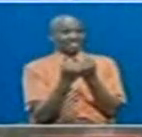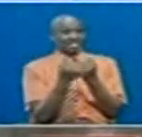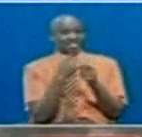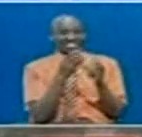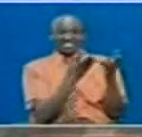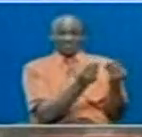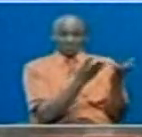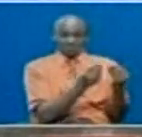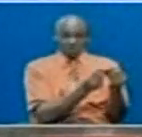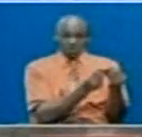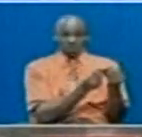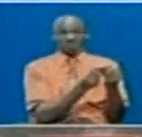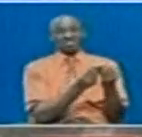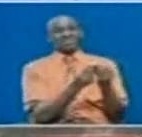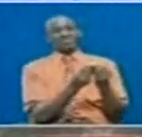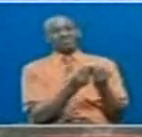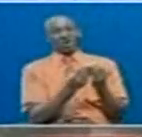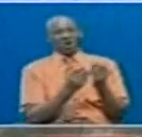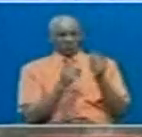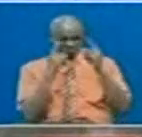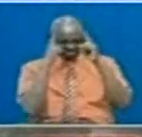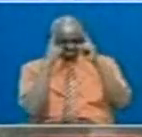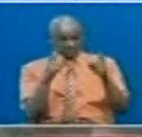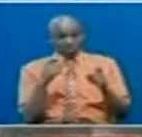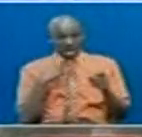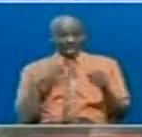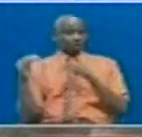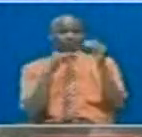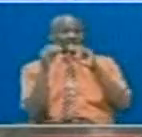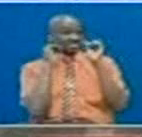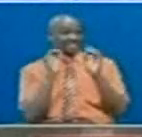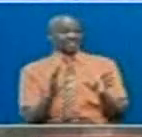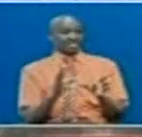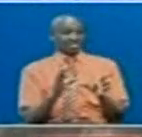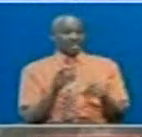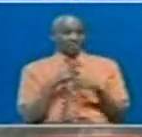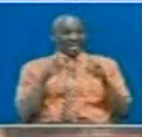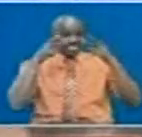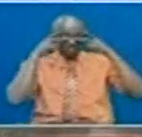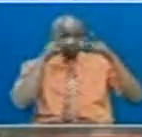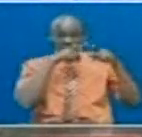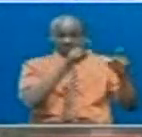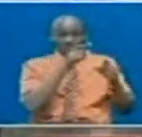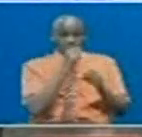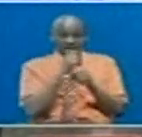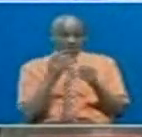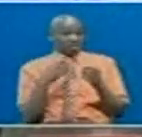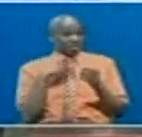simplified, brutalized, and non-democratic. You see, if Al-Shabaab were to rule